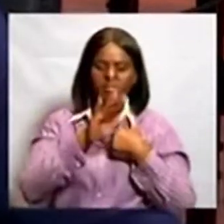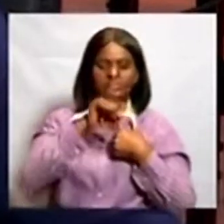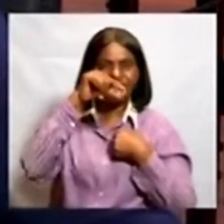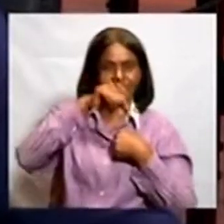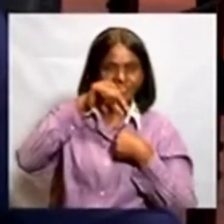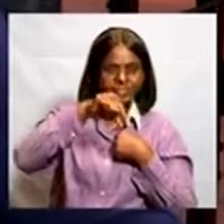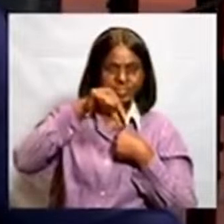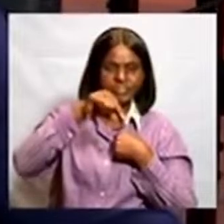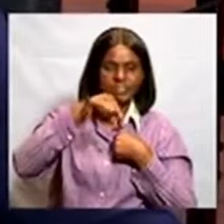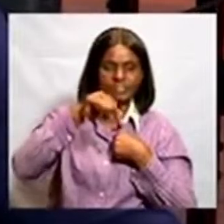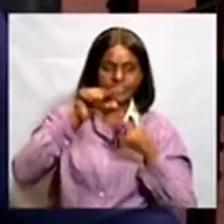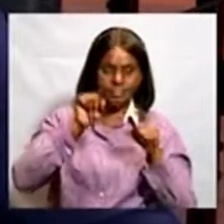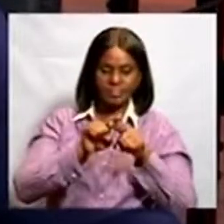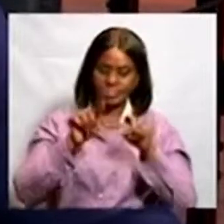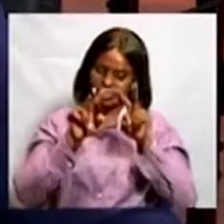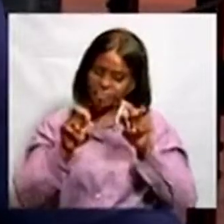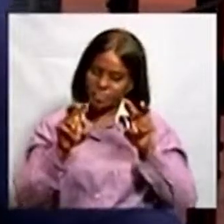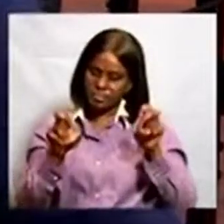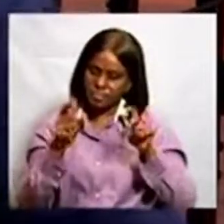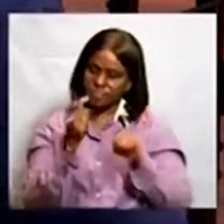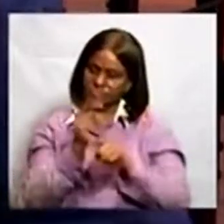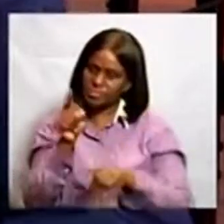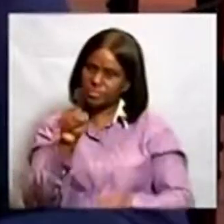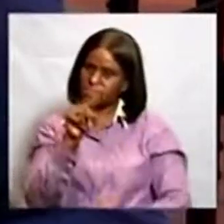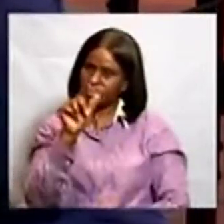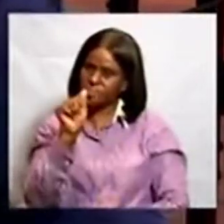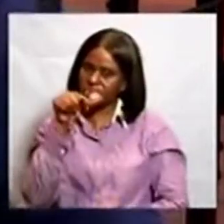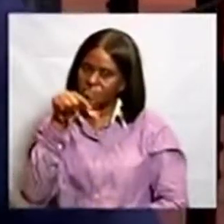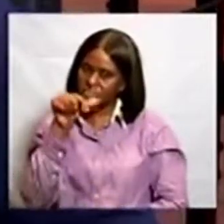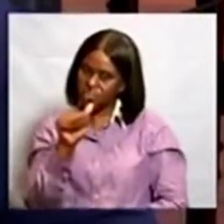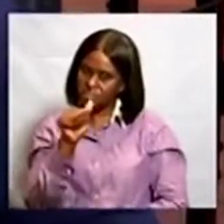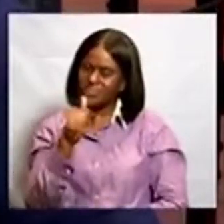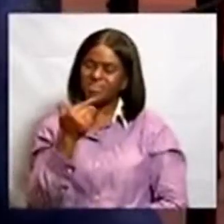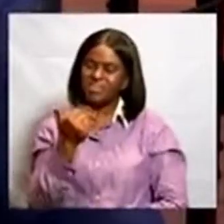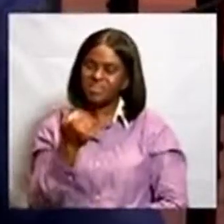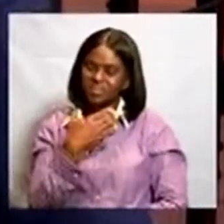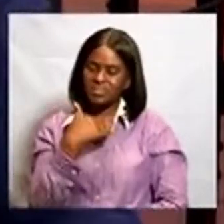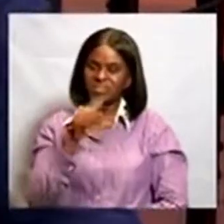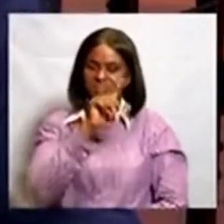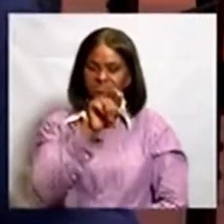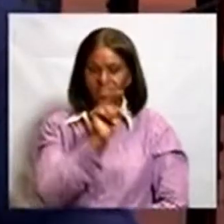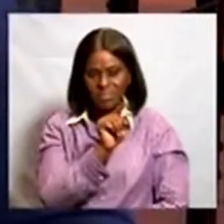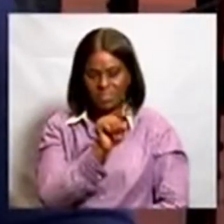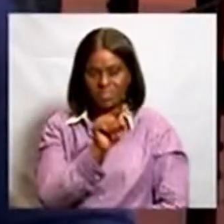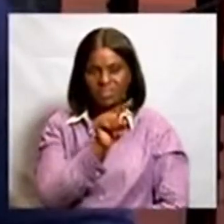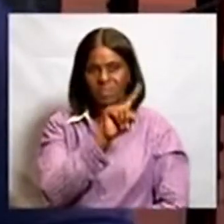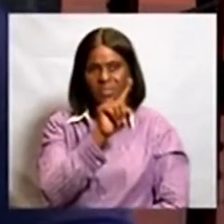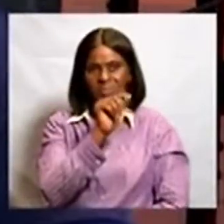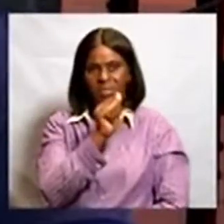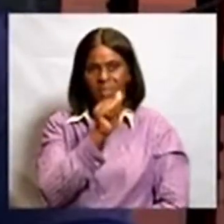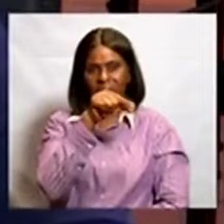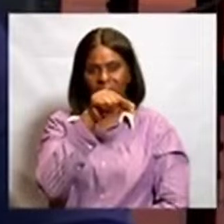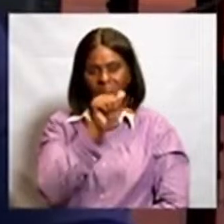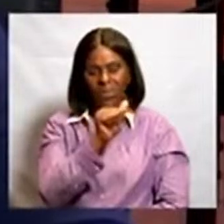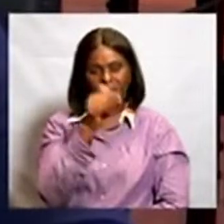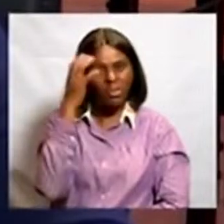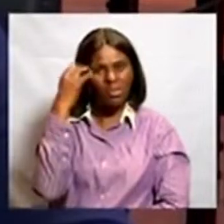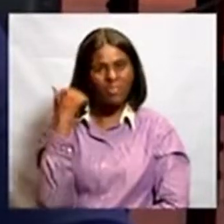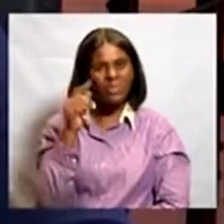qualifications verified by ZACWA. Now the question is, where is this ZACWA office?